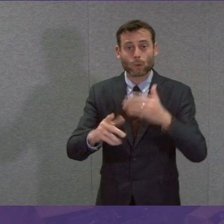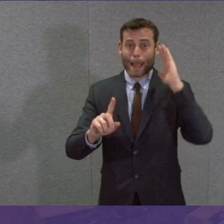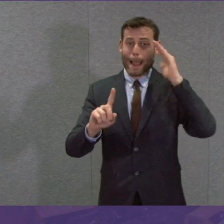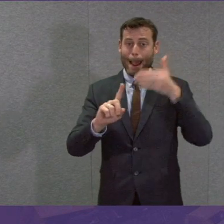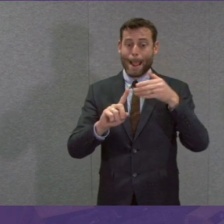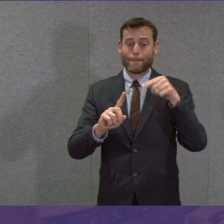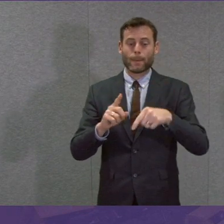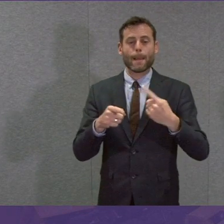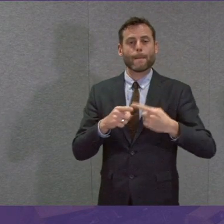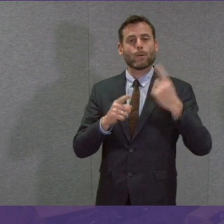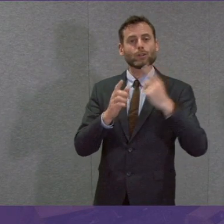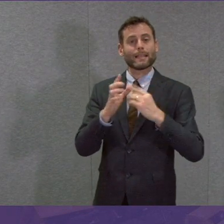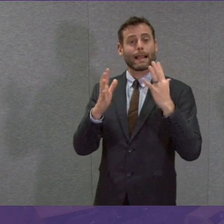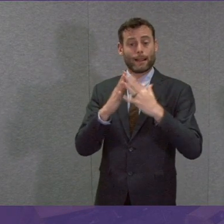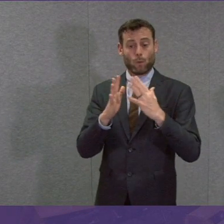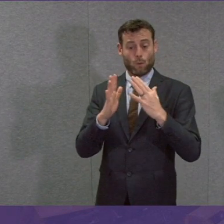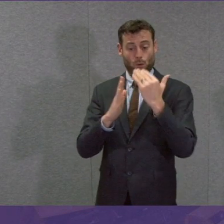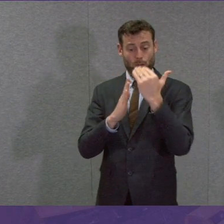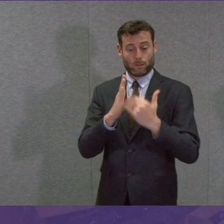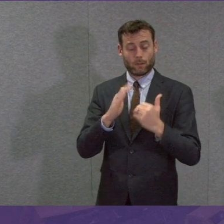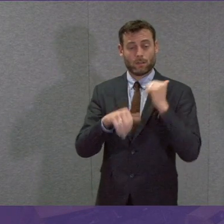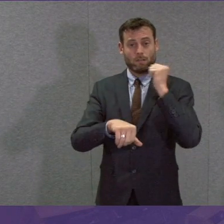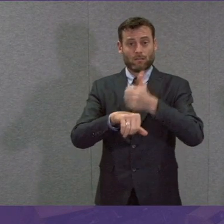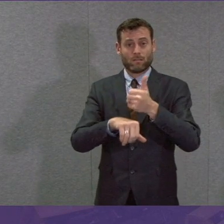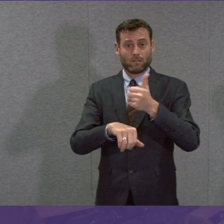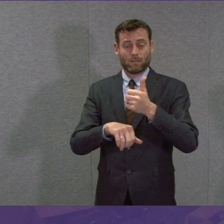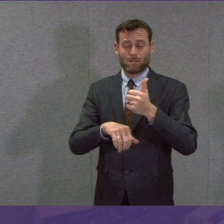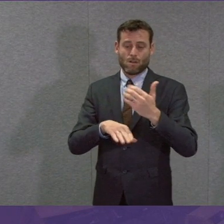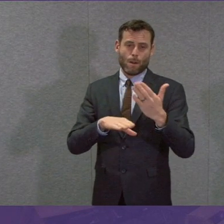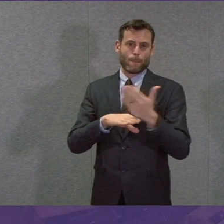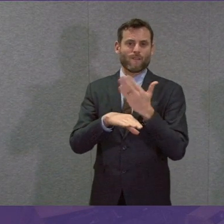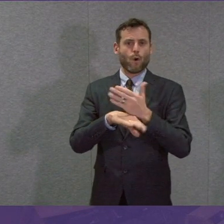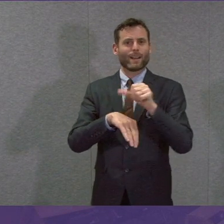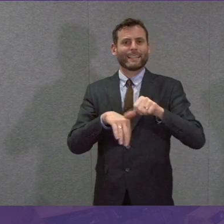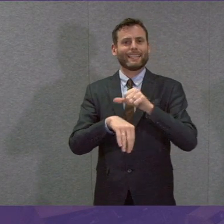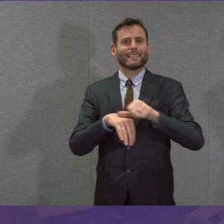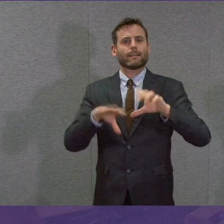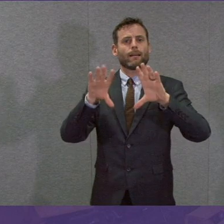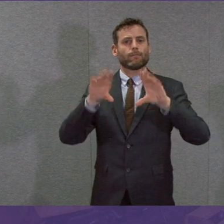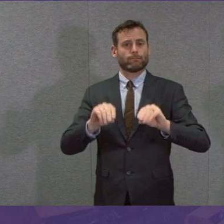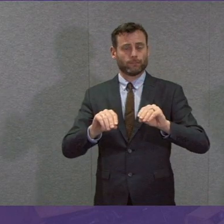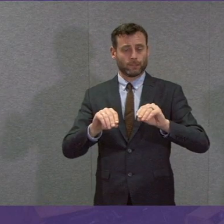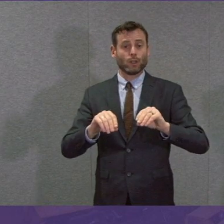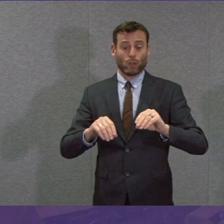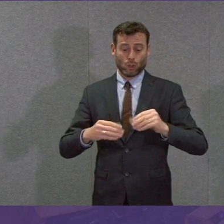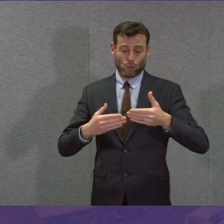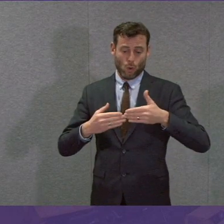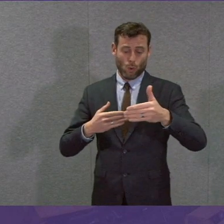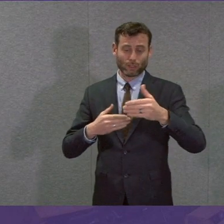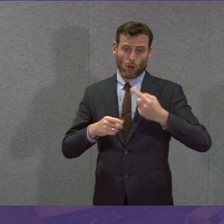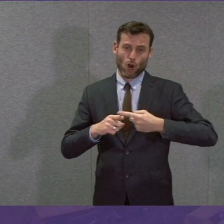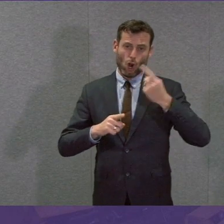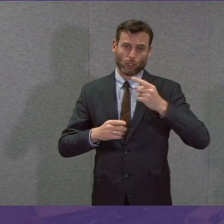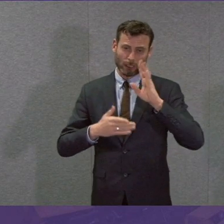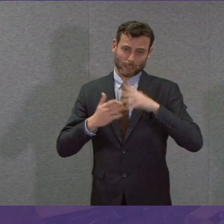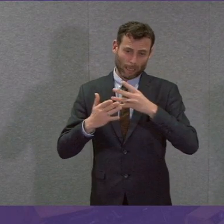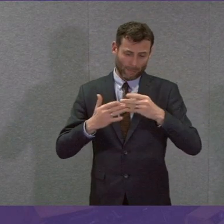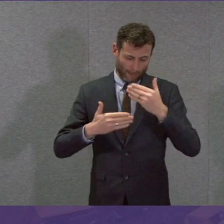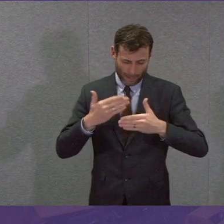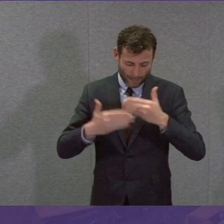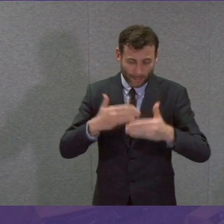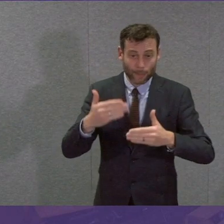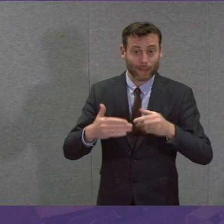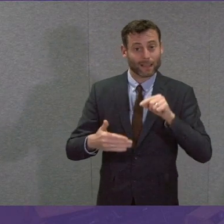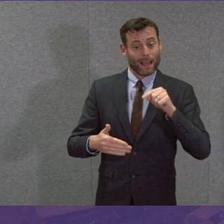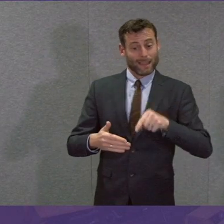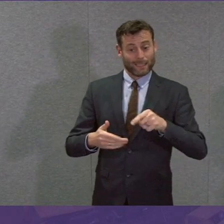emergency legislation in the week before the Easter recess. That is a very urgent timetable, but of course it will require a lot of cooperation and